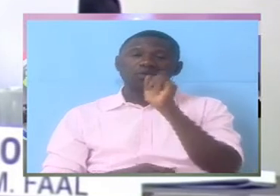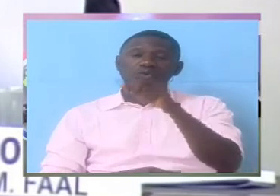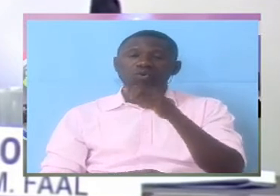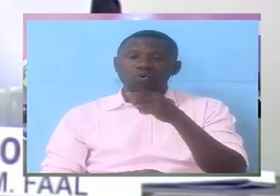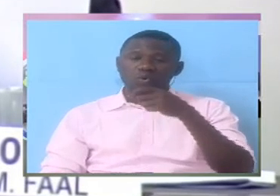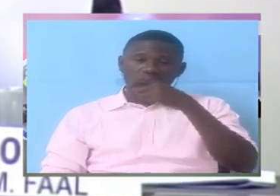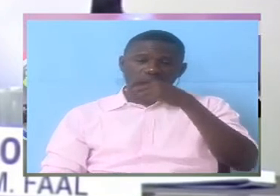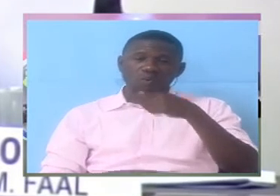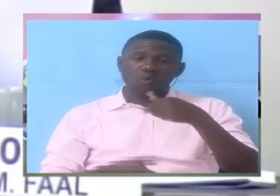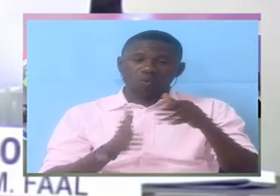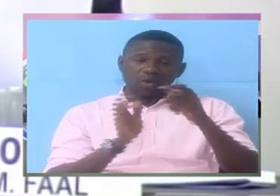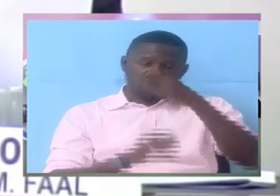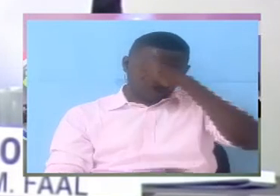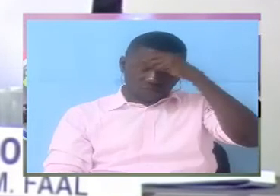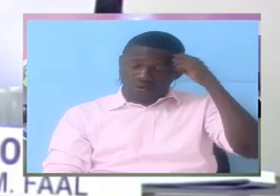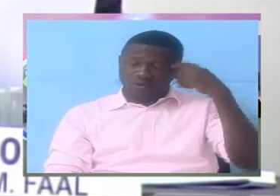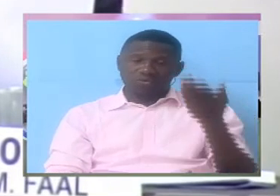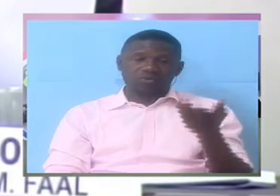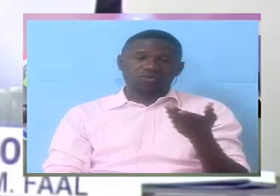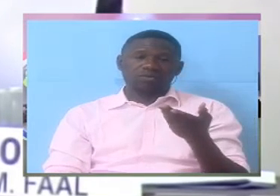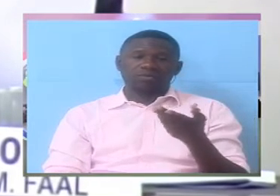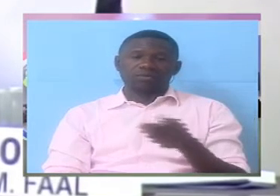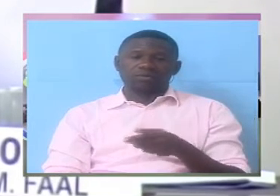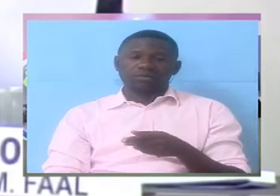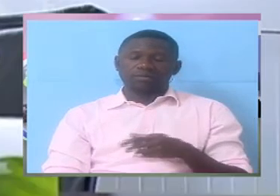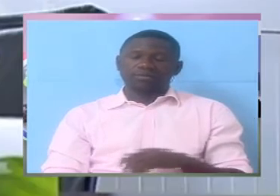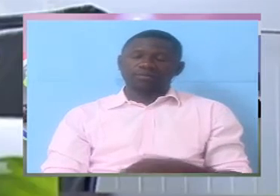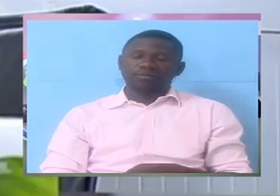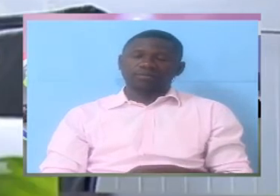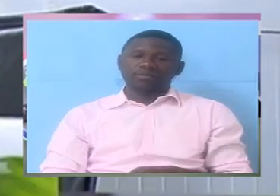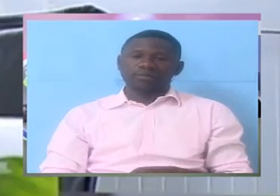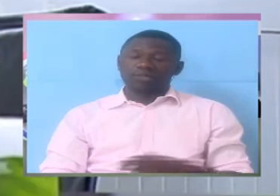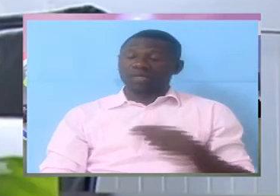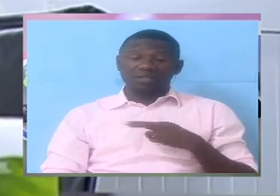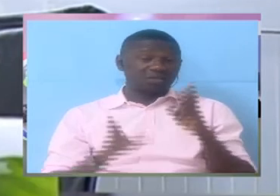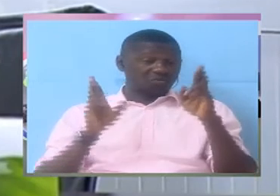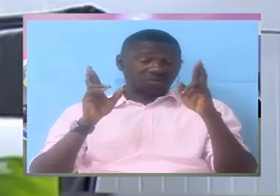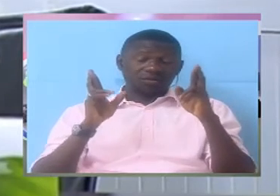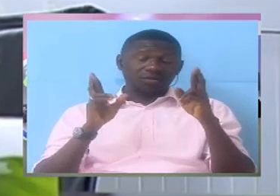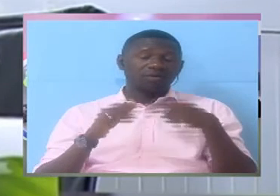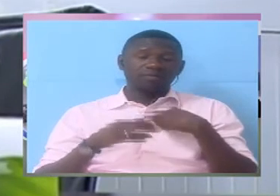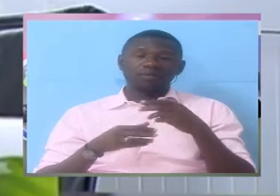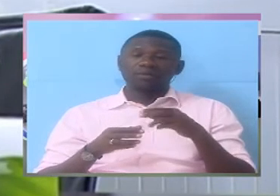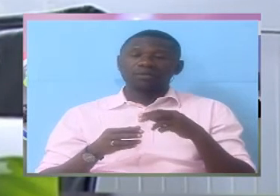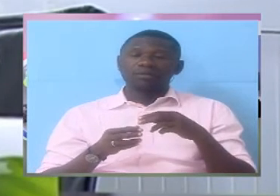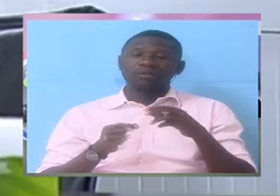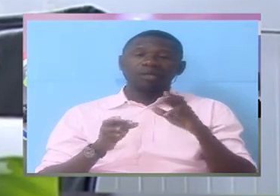how you used to do things. That's the wish of the panel.